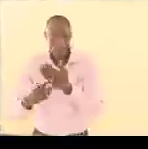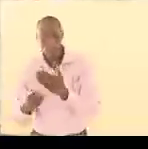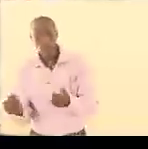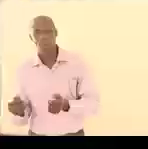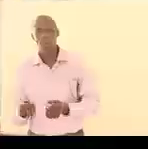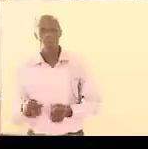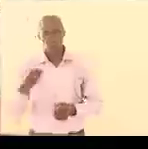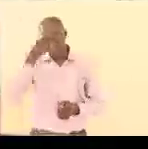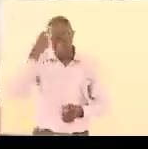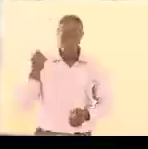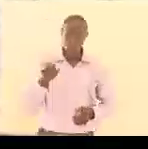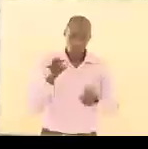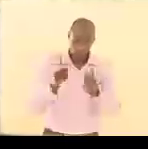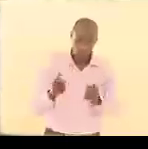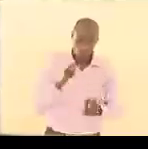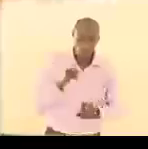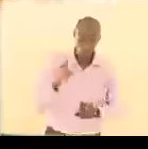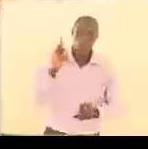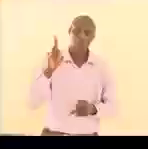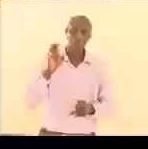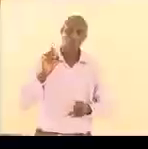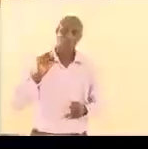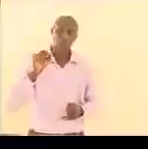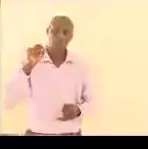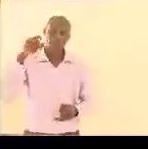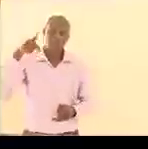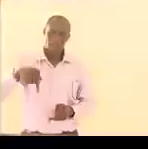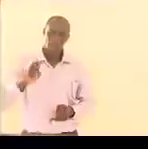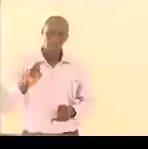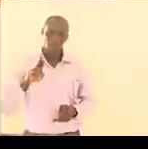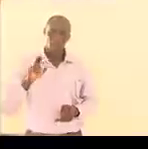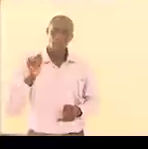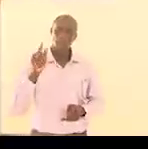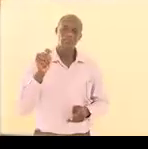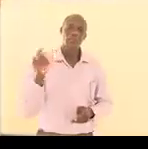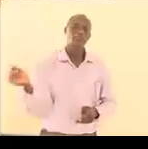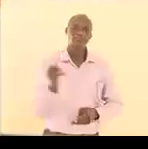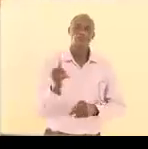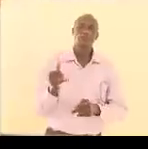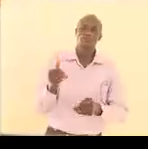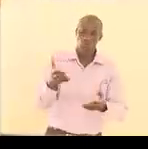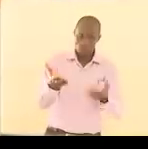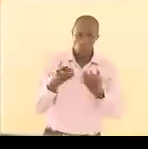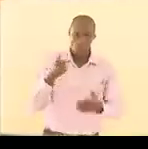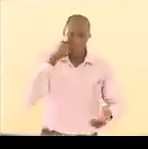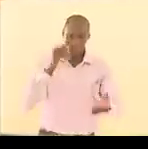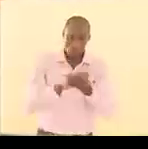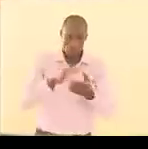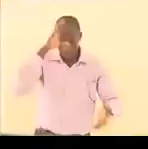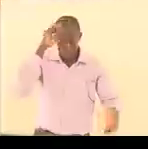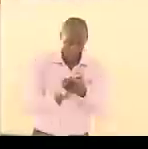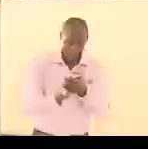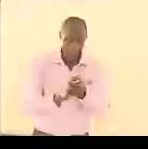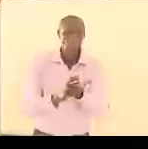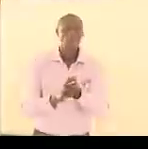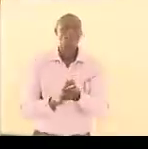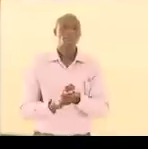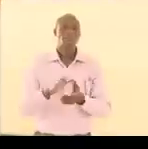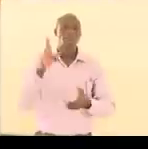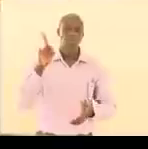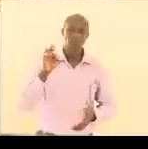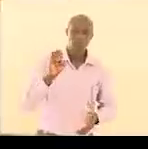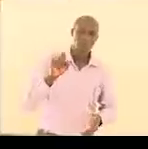you know. People are too desperate. You want husband, you want it desperately. You